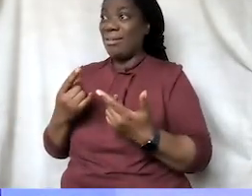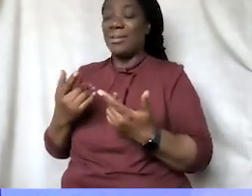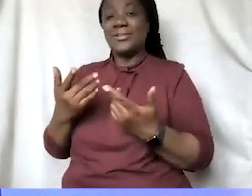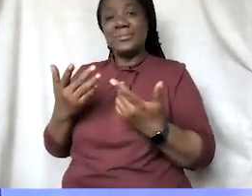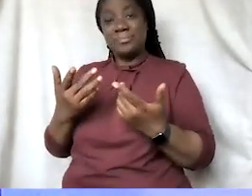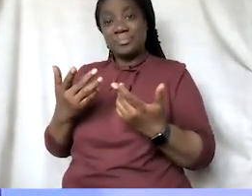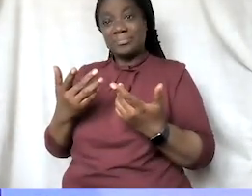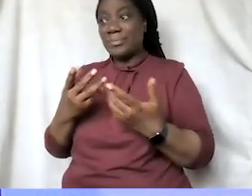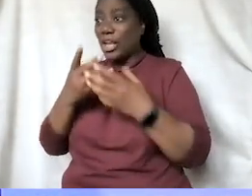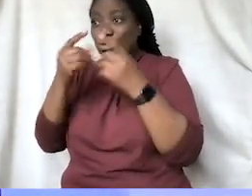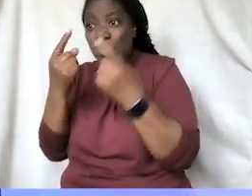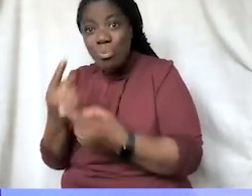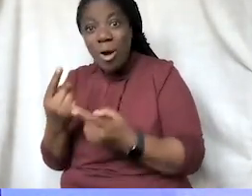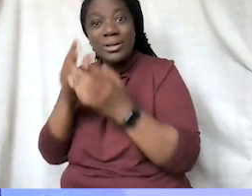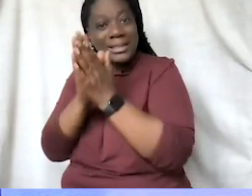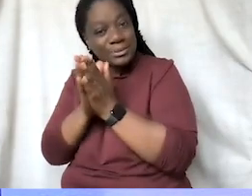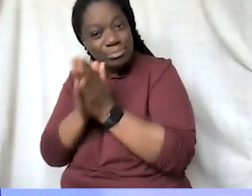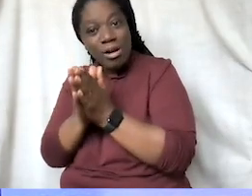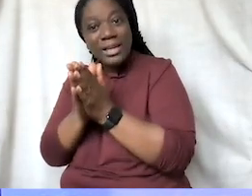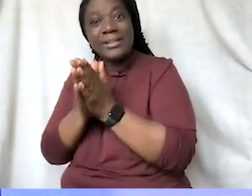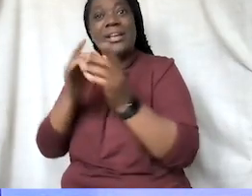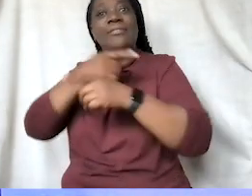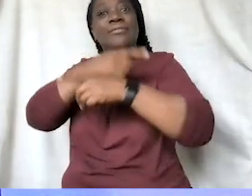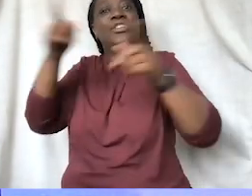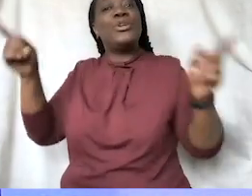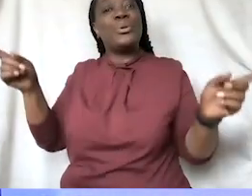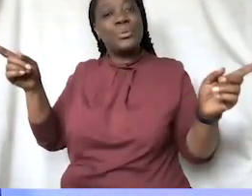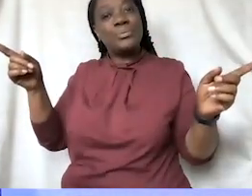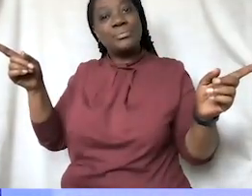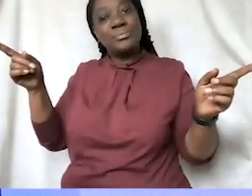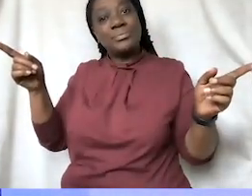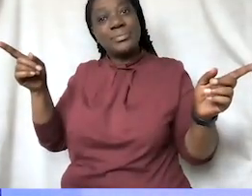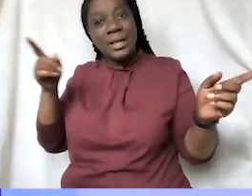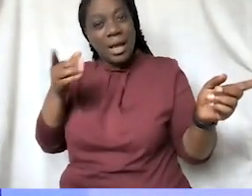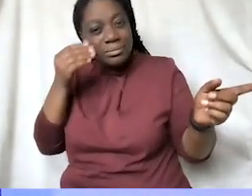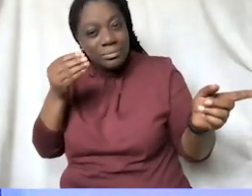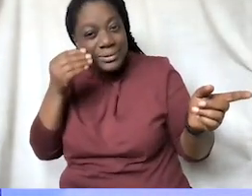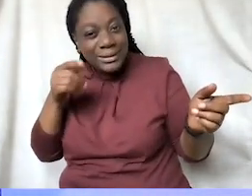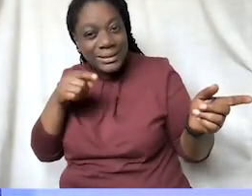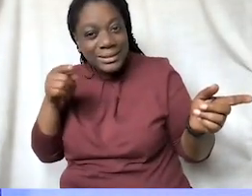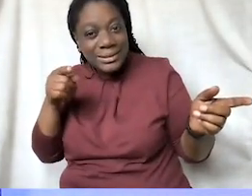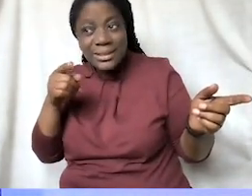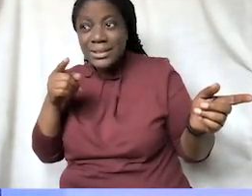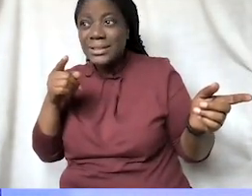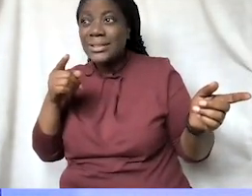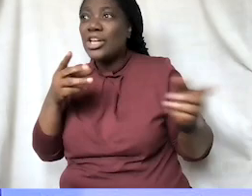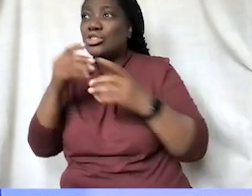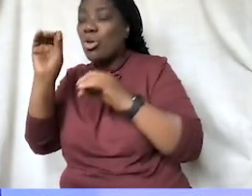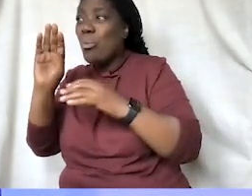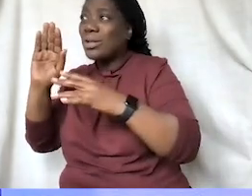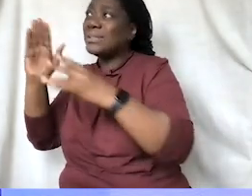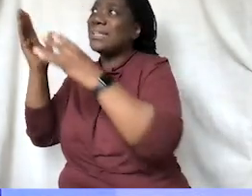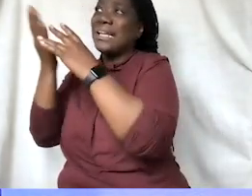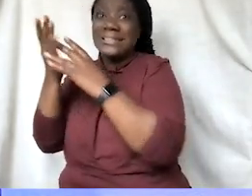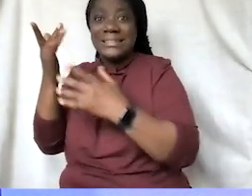prayer. Someone is praying for you. Are you listening tonight? Someone is